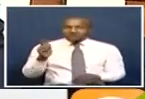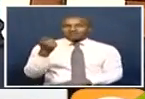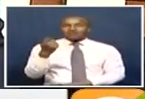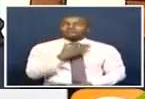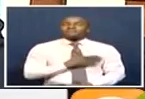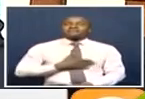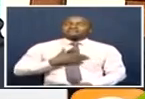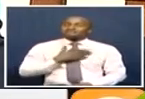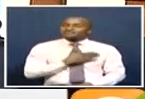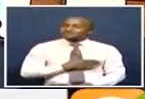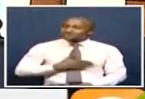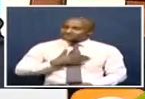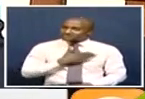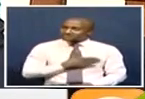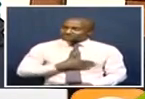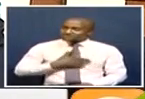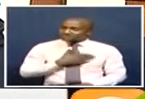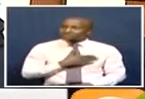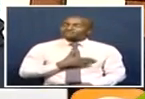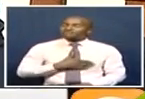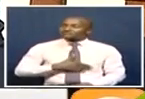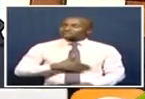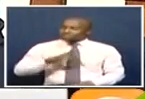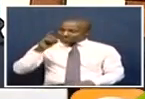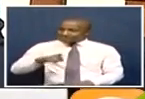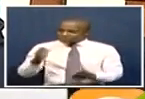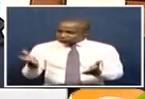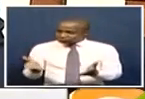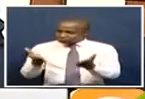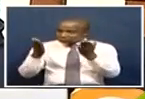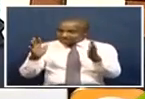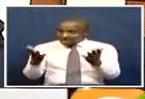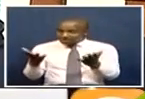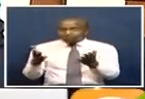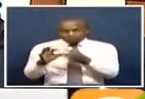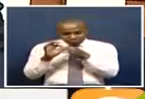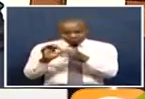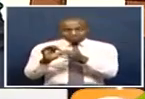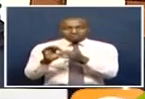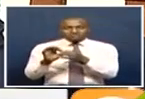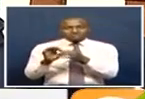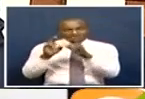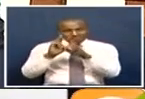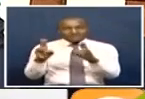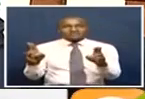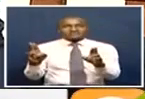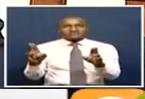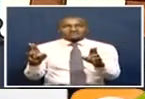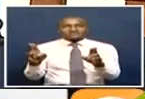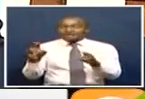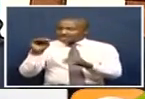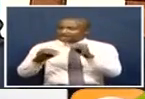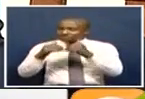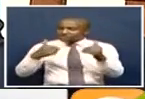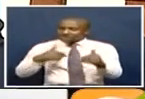Please, please, please, let us make a difference by remaining united, peaceful. Elections should not